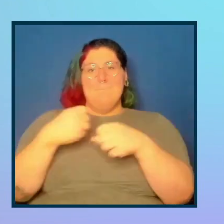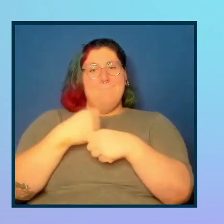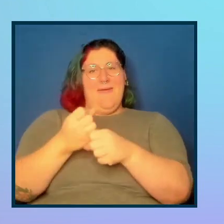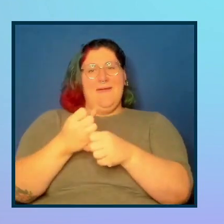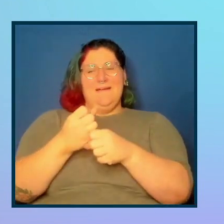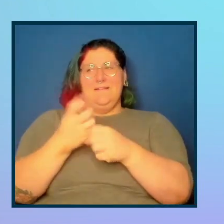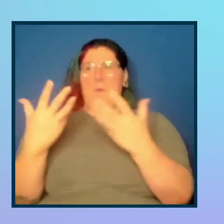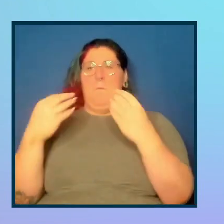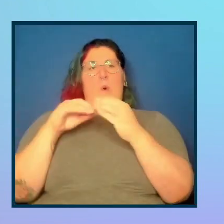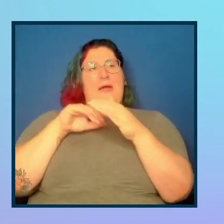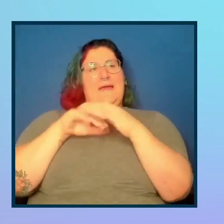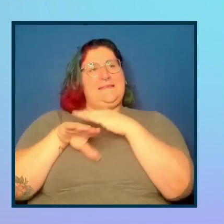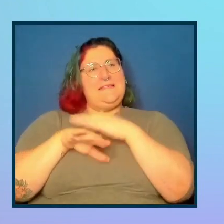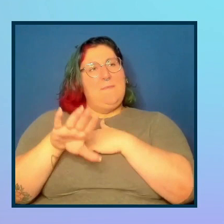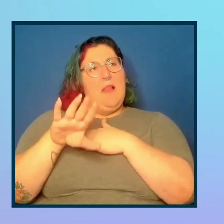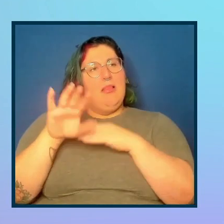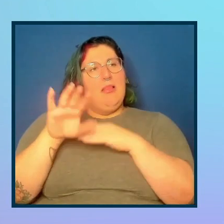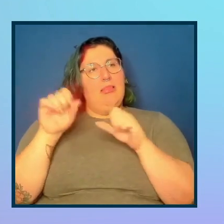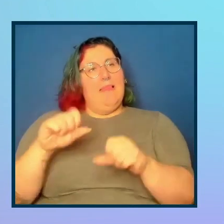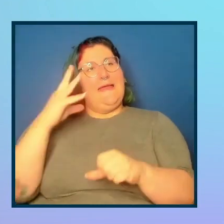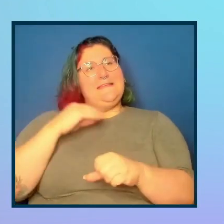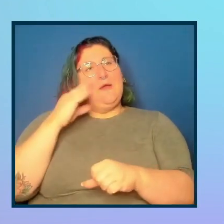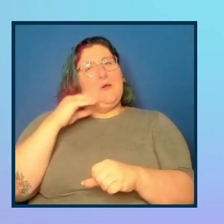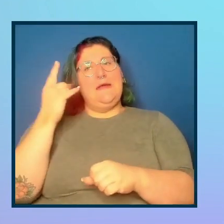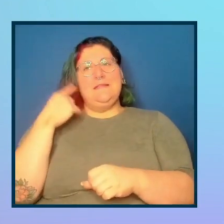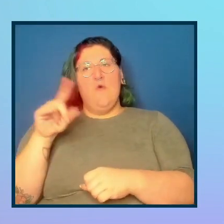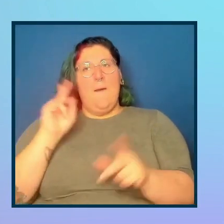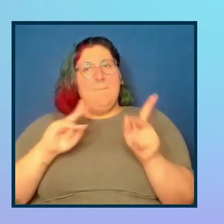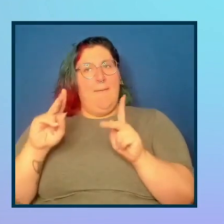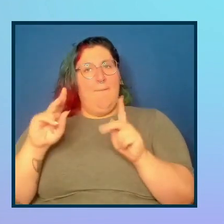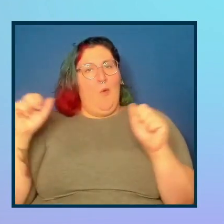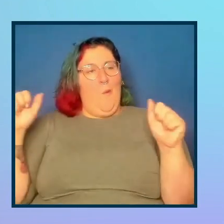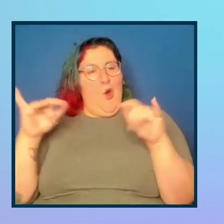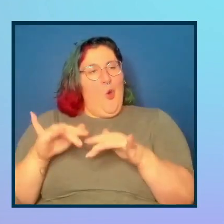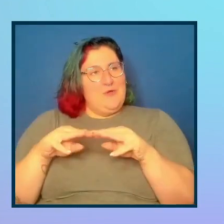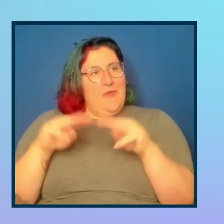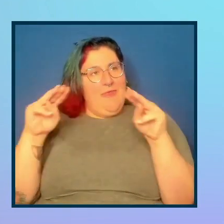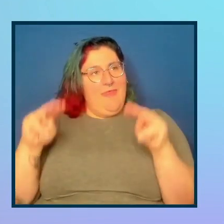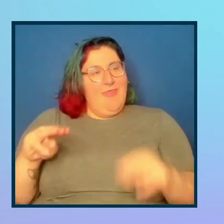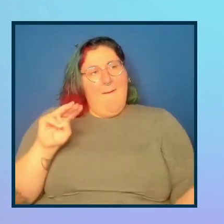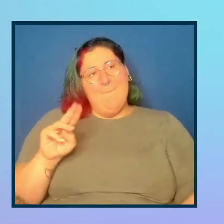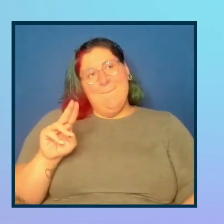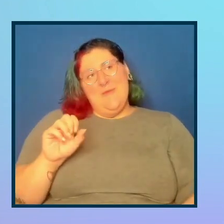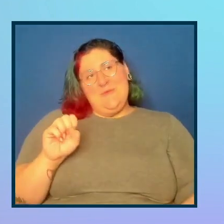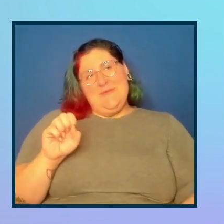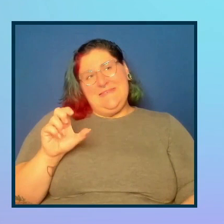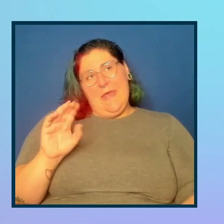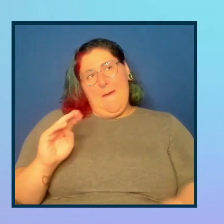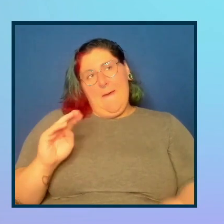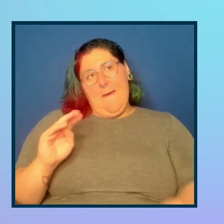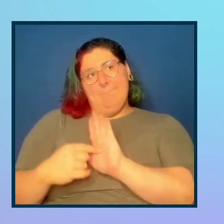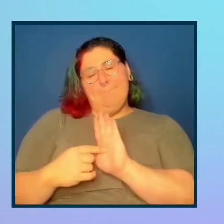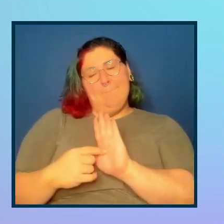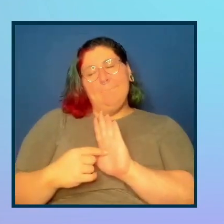each attendee? Maybe customized design for individuals through user feedback?